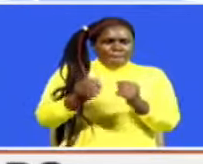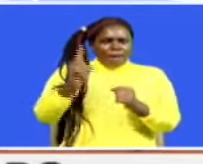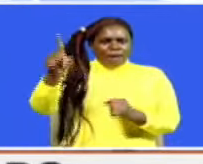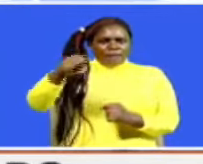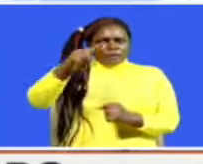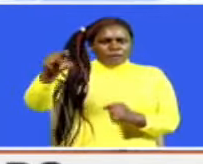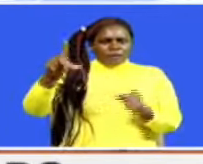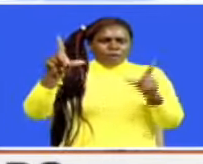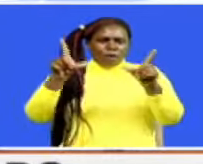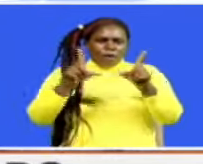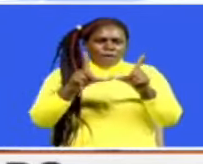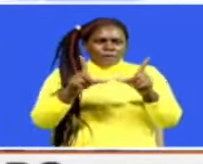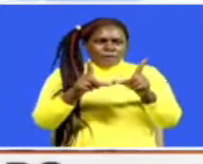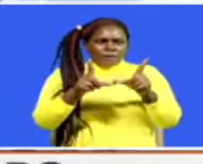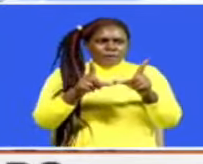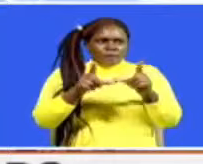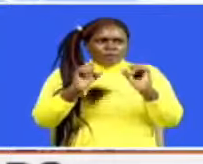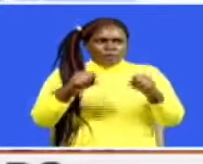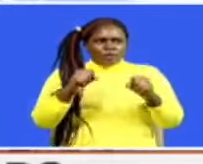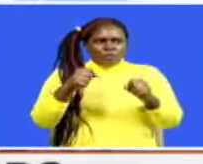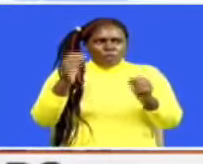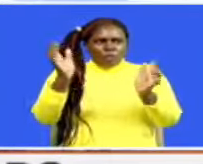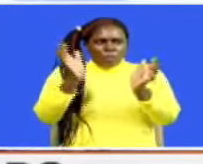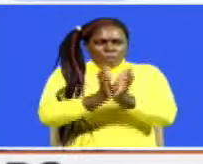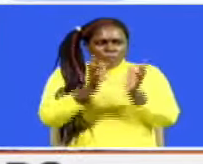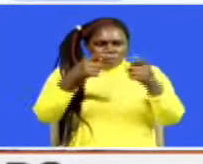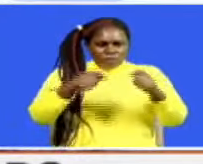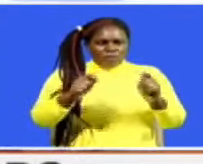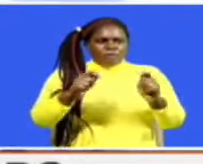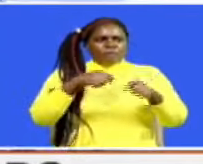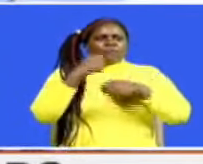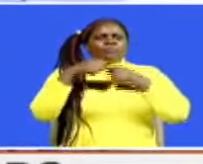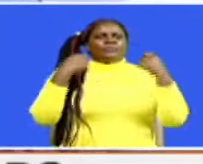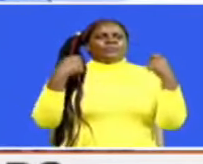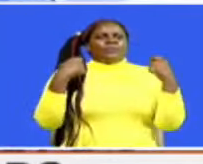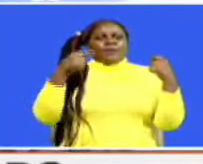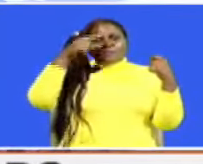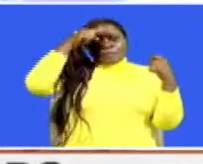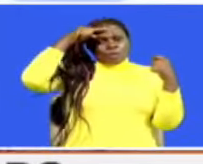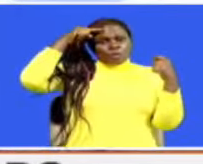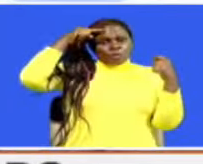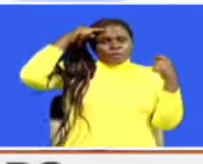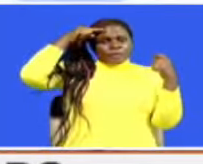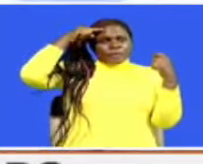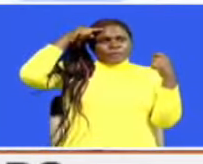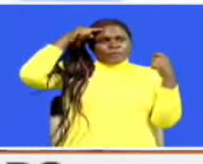of the licenses, and you can also be charged for attempted suicide. Because